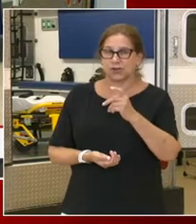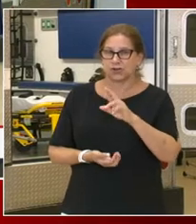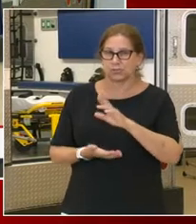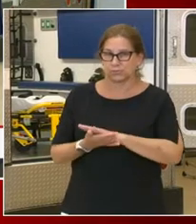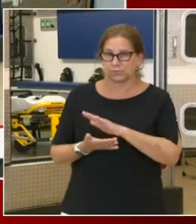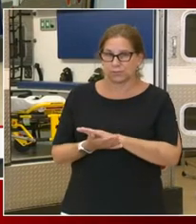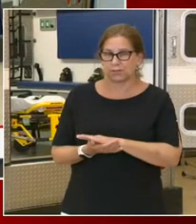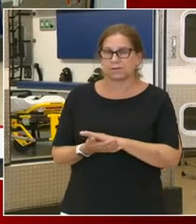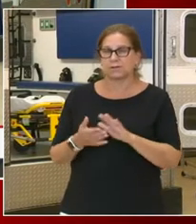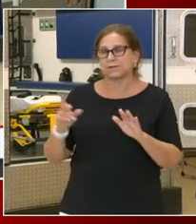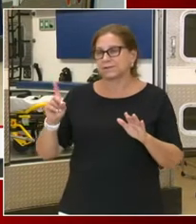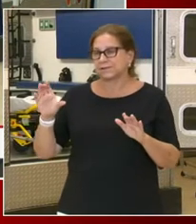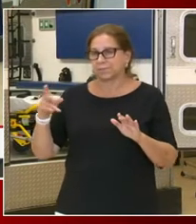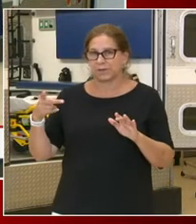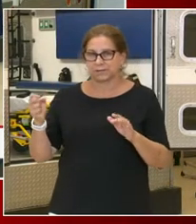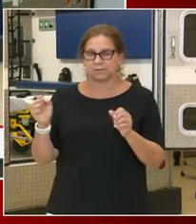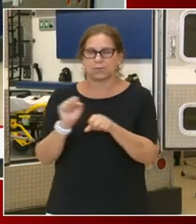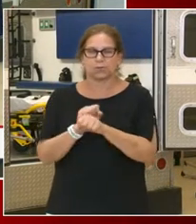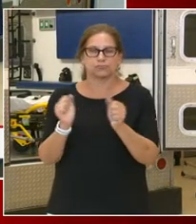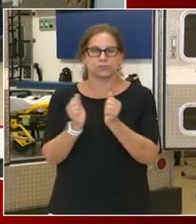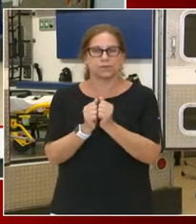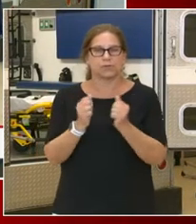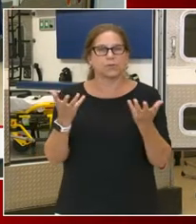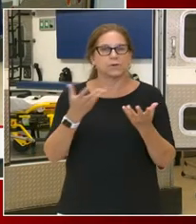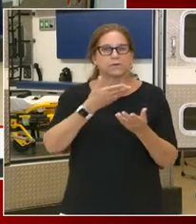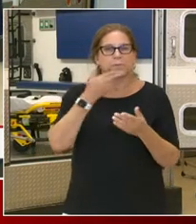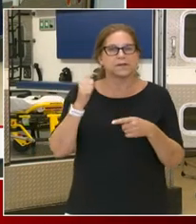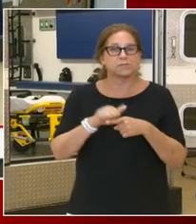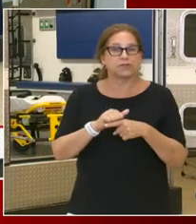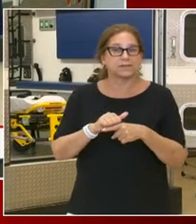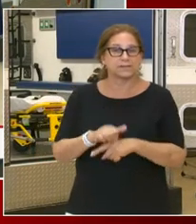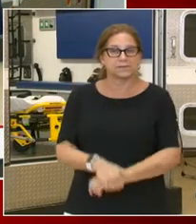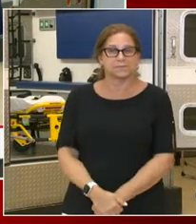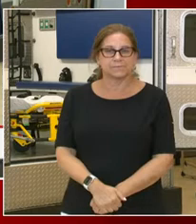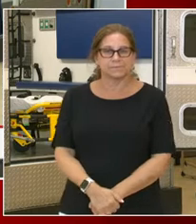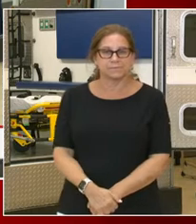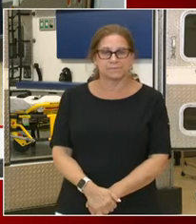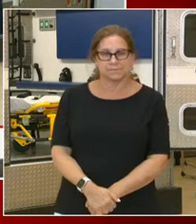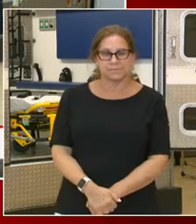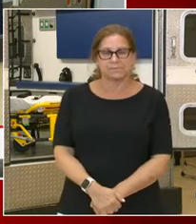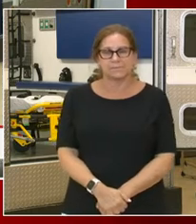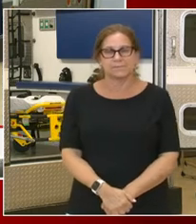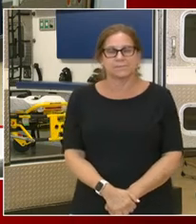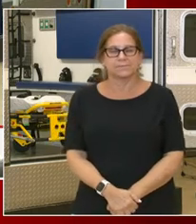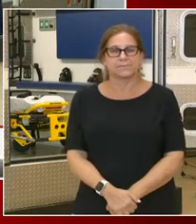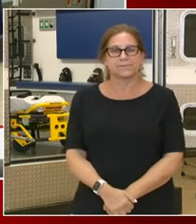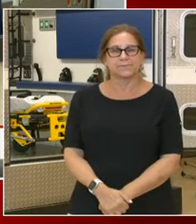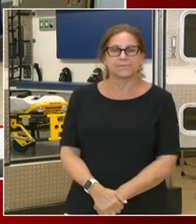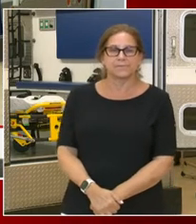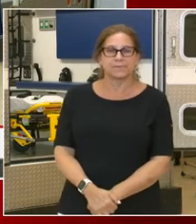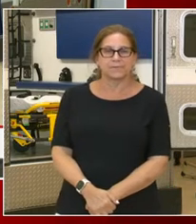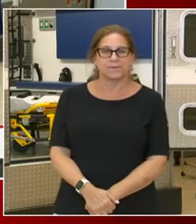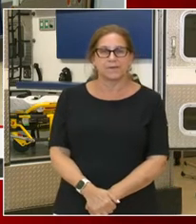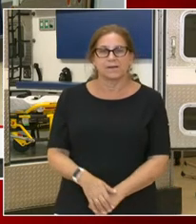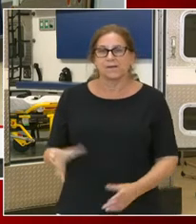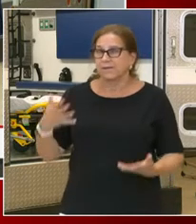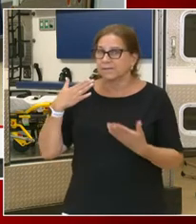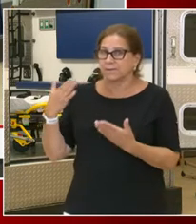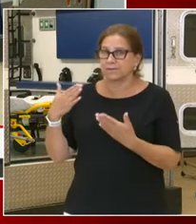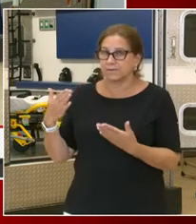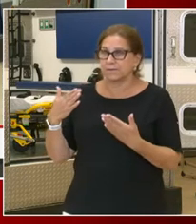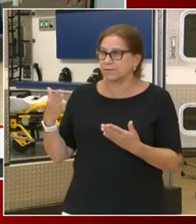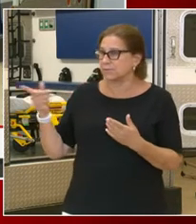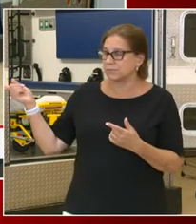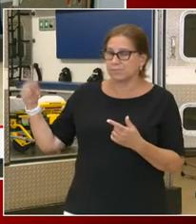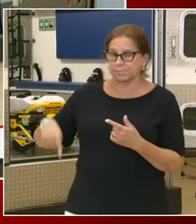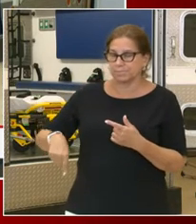literacy, to making sure that these families have the support they need to make the students successful, that it'll still be virtual, but have the tools necessary to